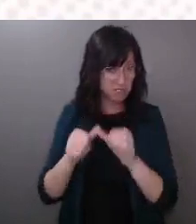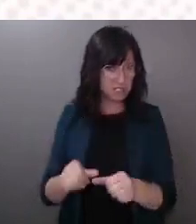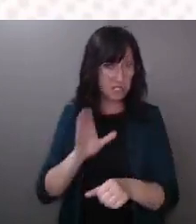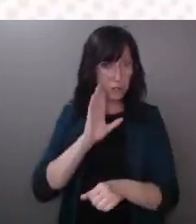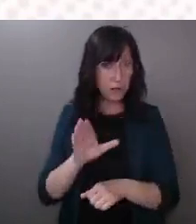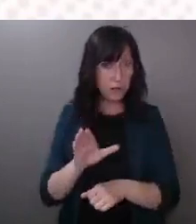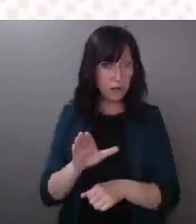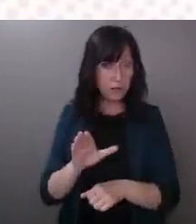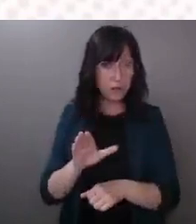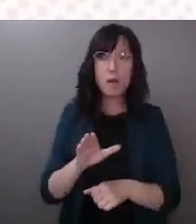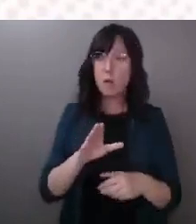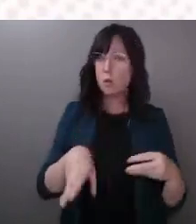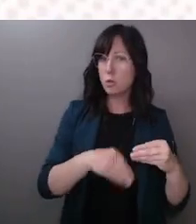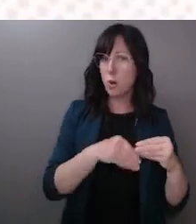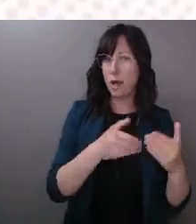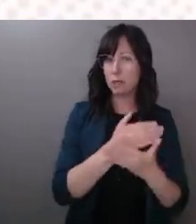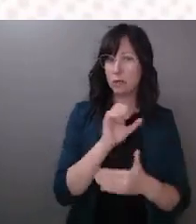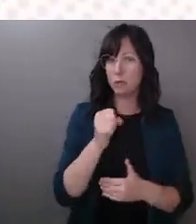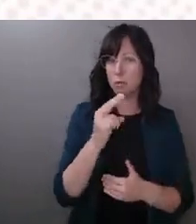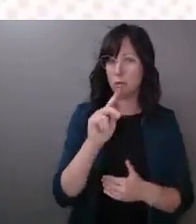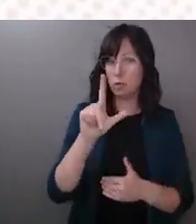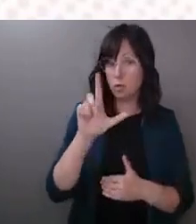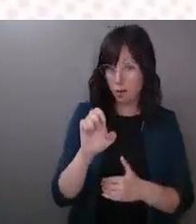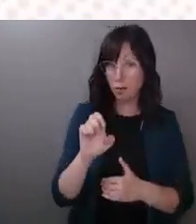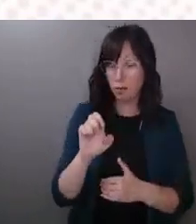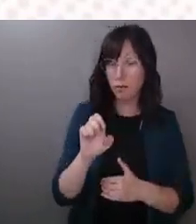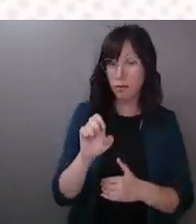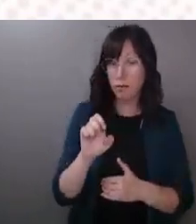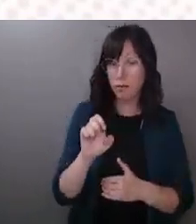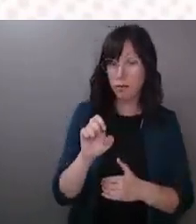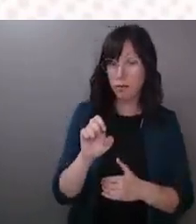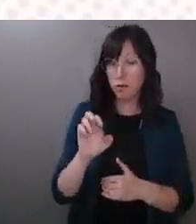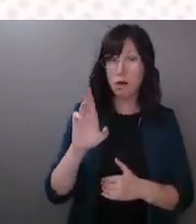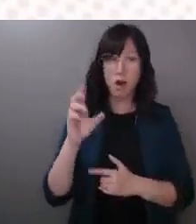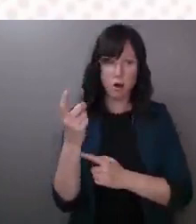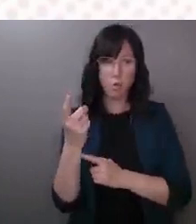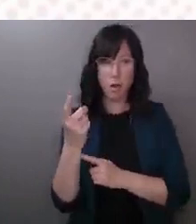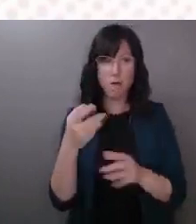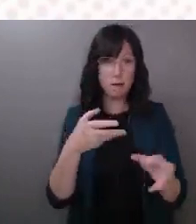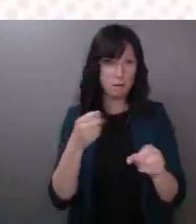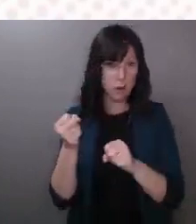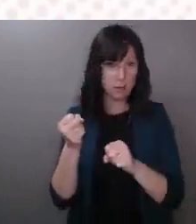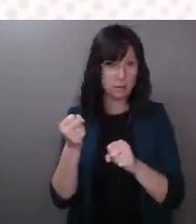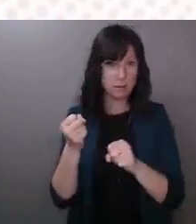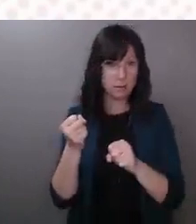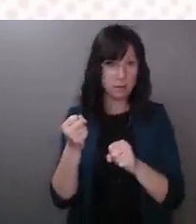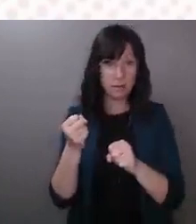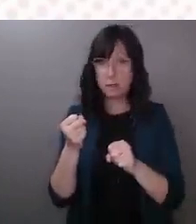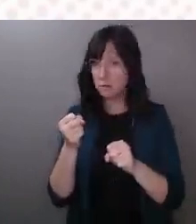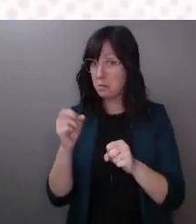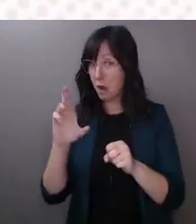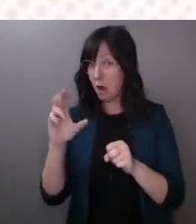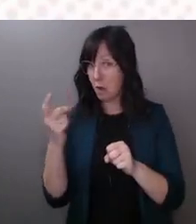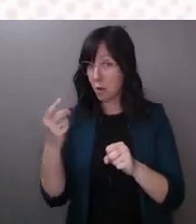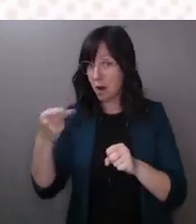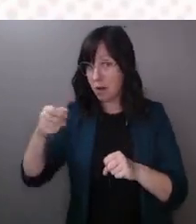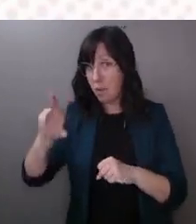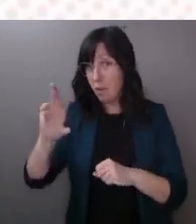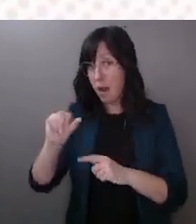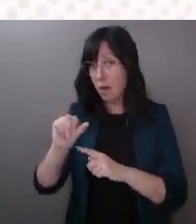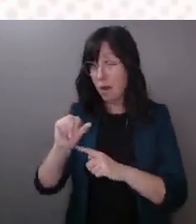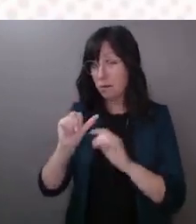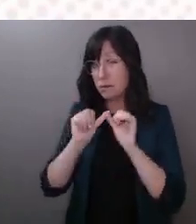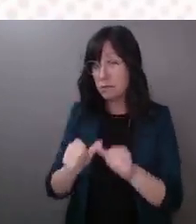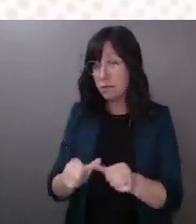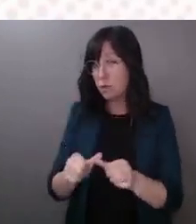bringing back these shuttles, or you're expanding the R1 Express. It's R1 para coming back or staying, or